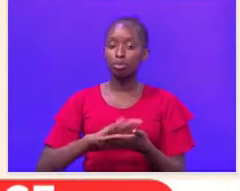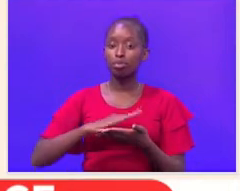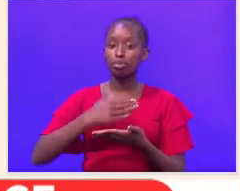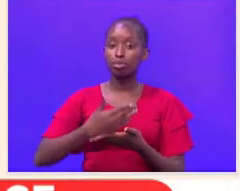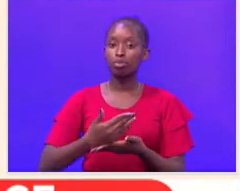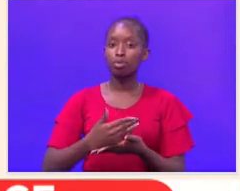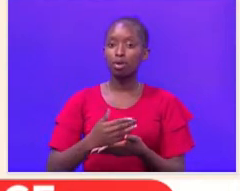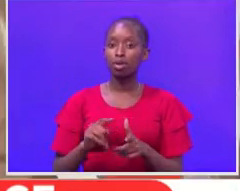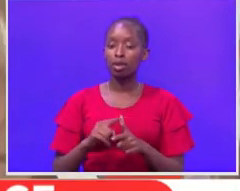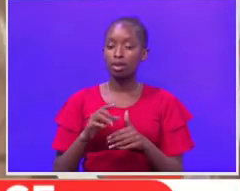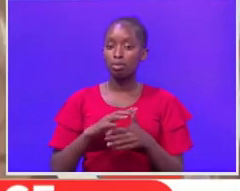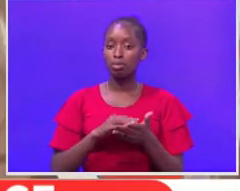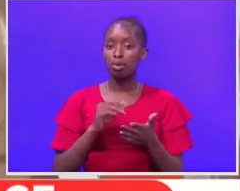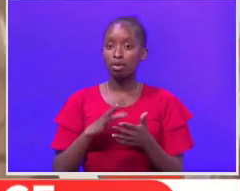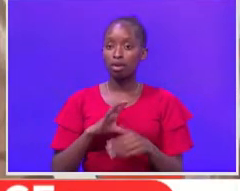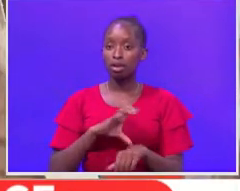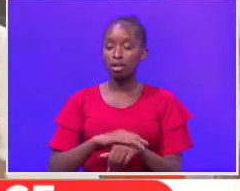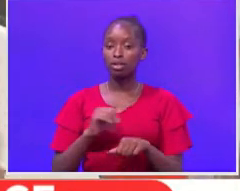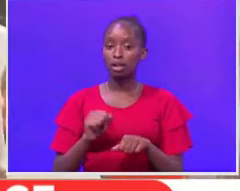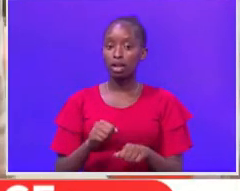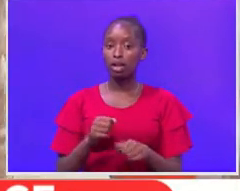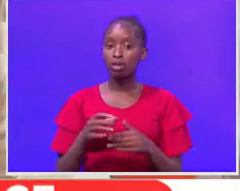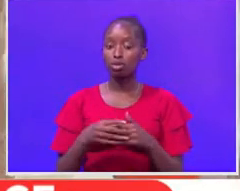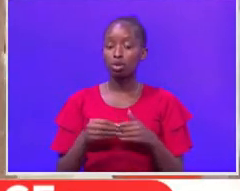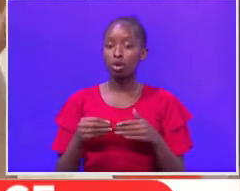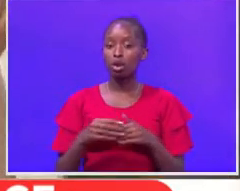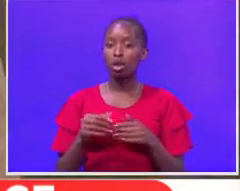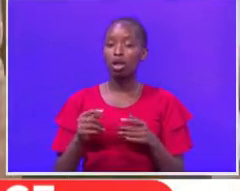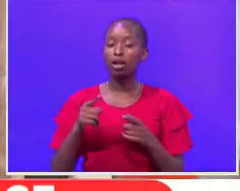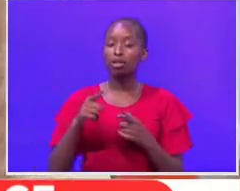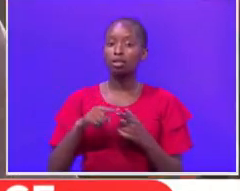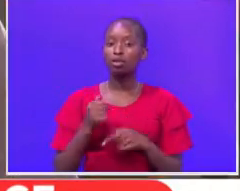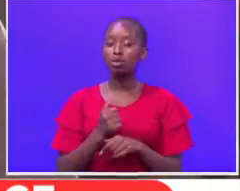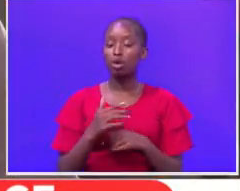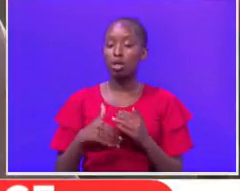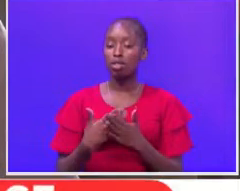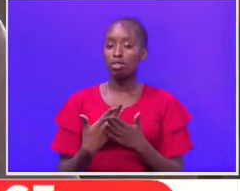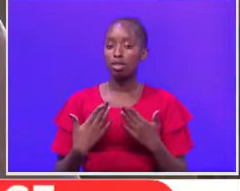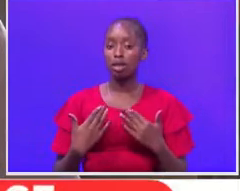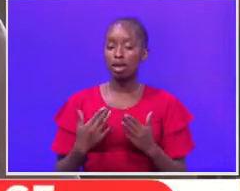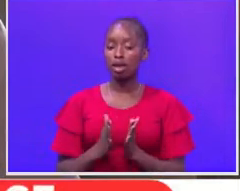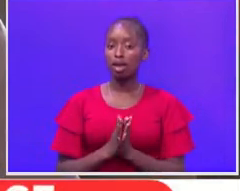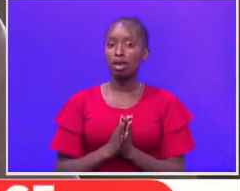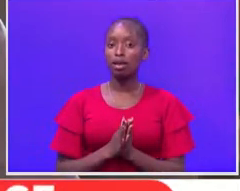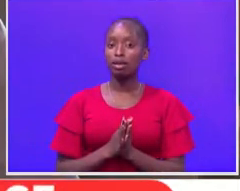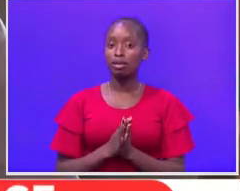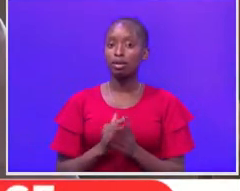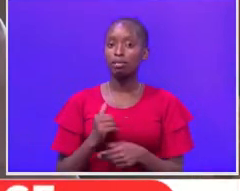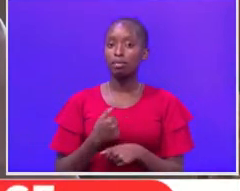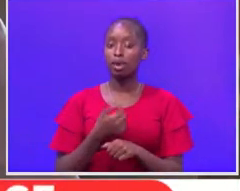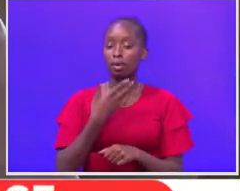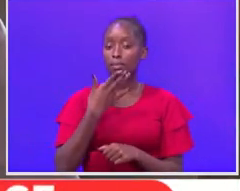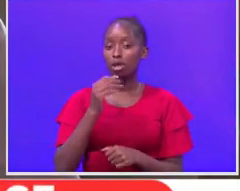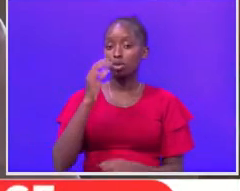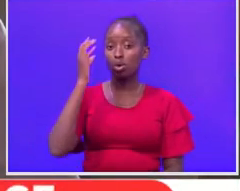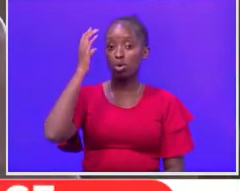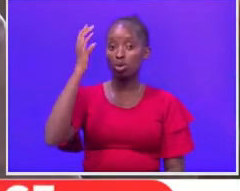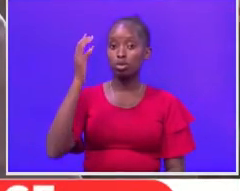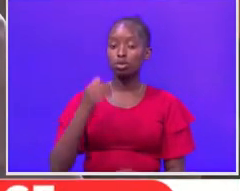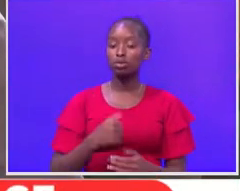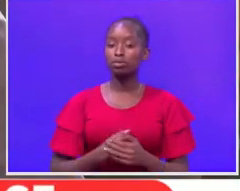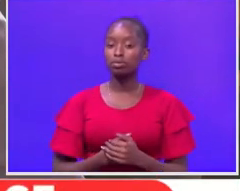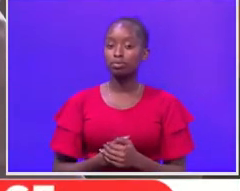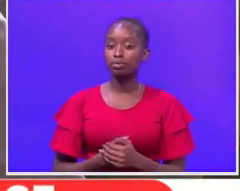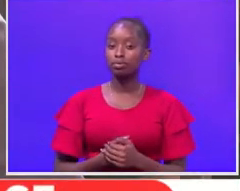tengeneza pesa. Cabinet Secretary for Ministry of Information, Communications and the Digital Economy, Eliud